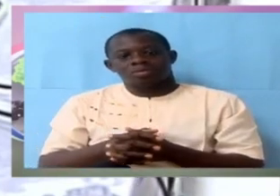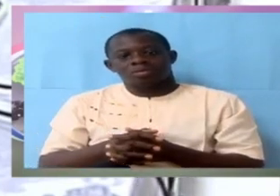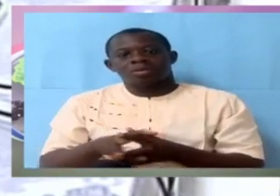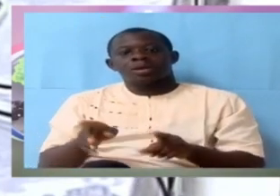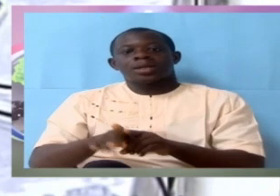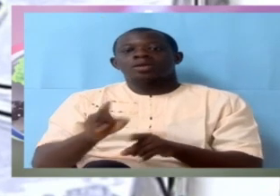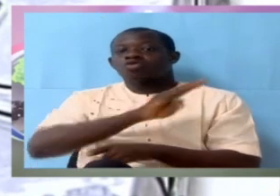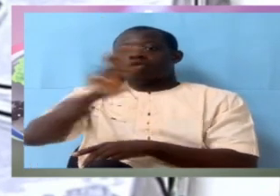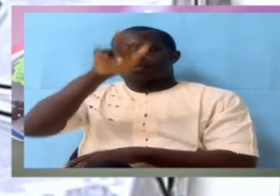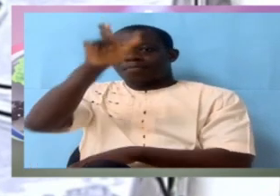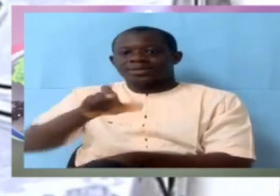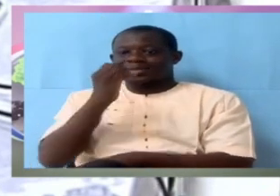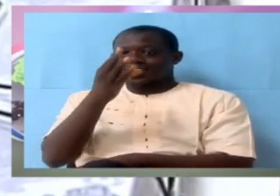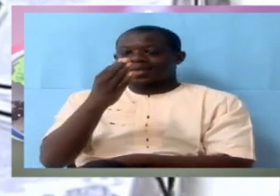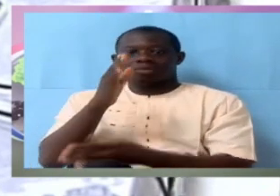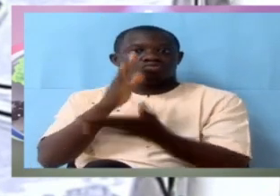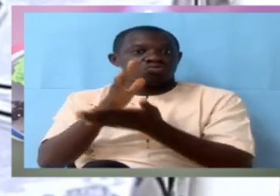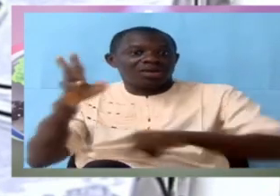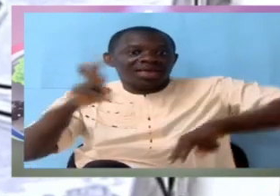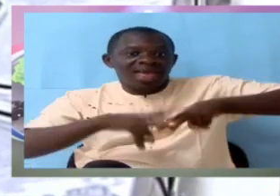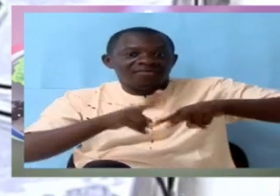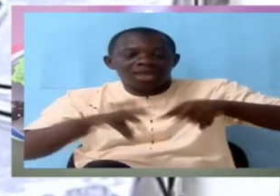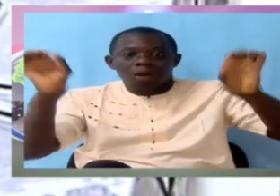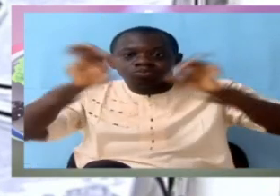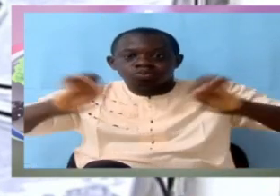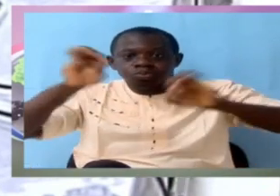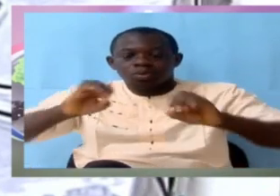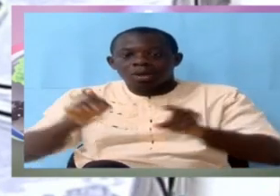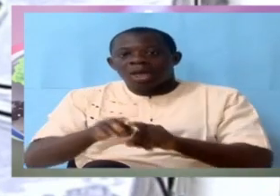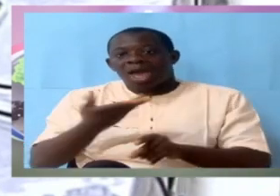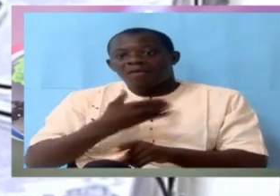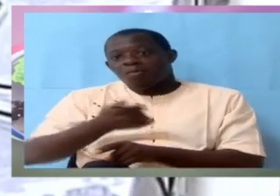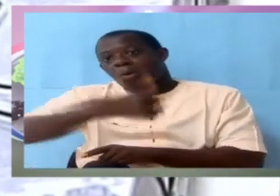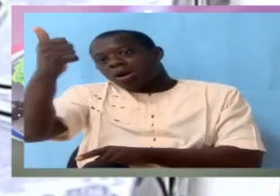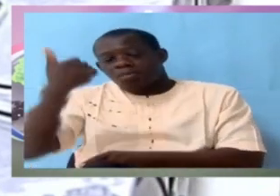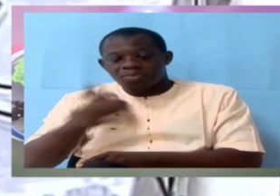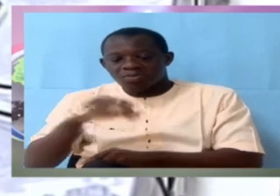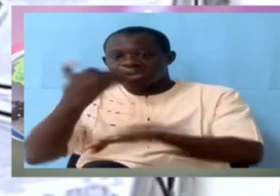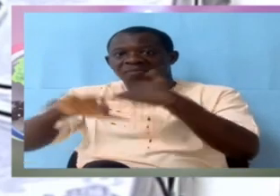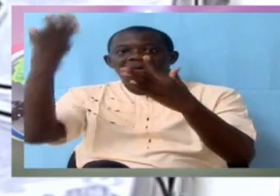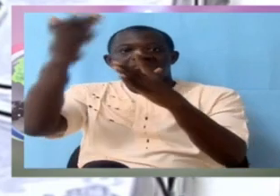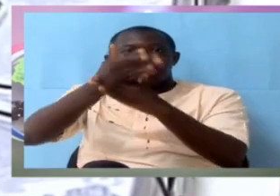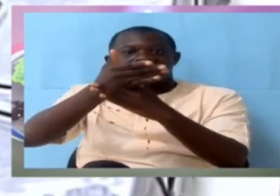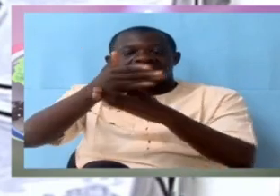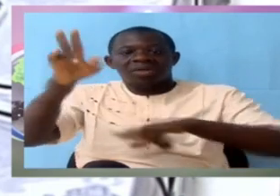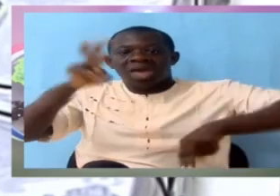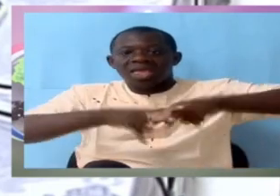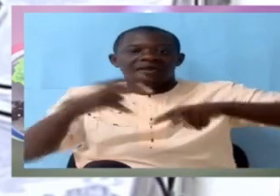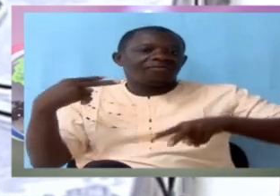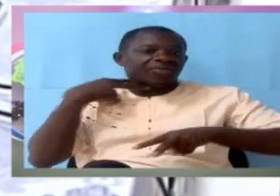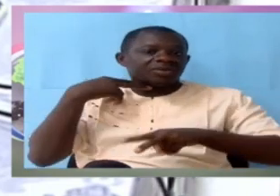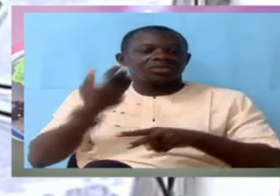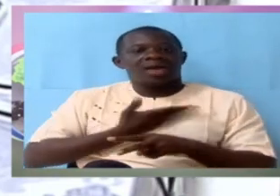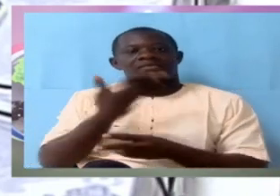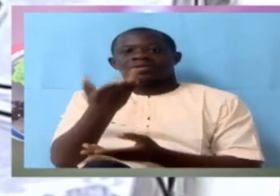Let nobody say that this disease is not existing, because there are some people who don't even believe that this virus